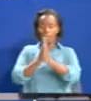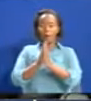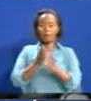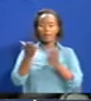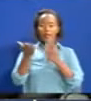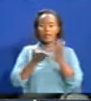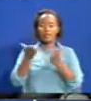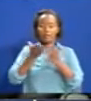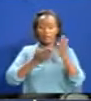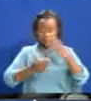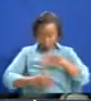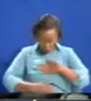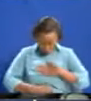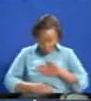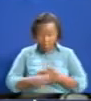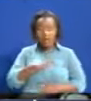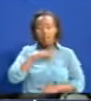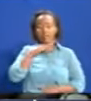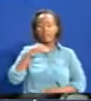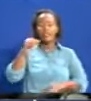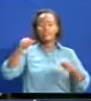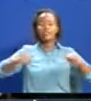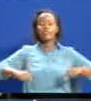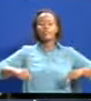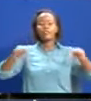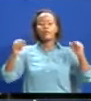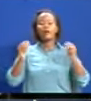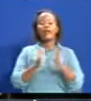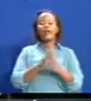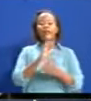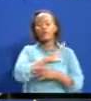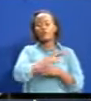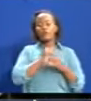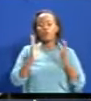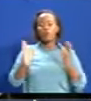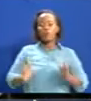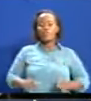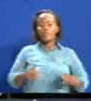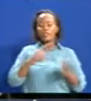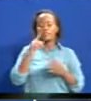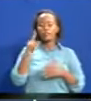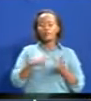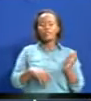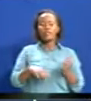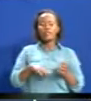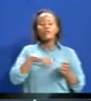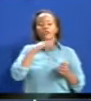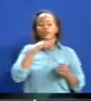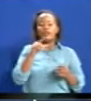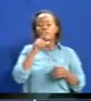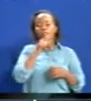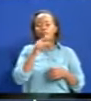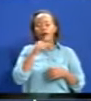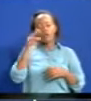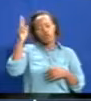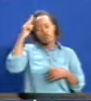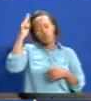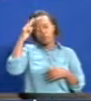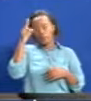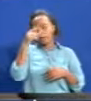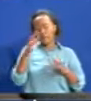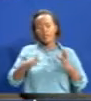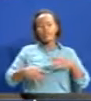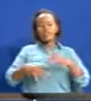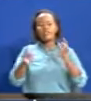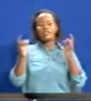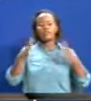of the late chairman, PSC staff and commissioners say the late Kirogo will be remembered as a man who put the country first. Kirogo,